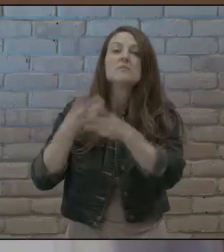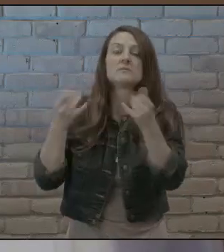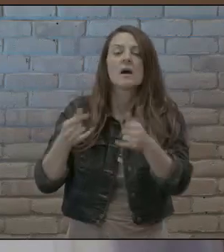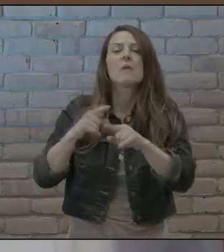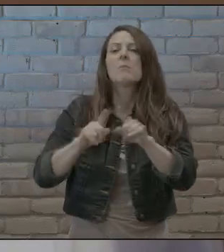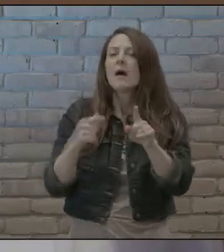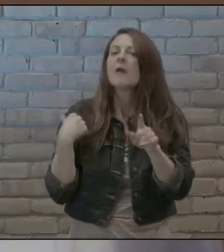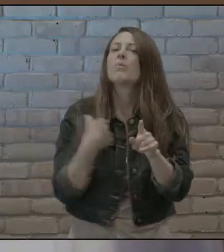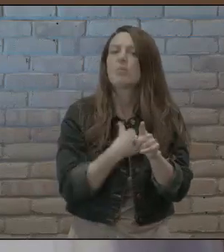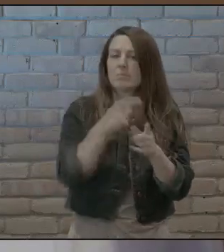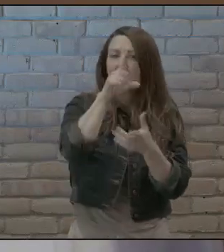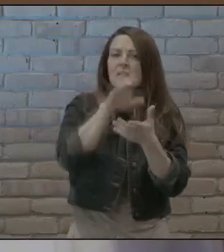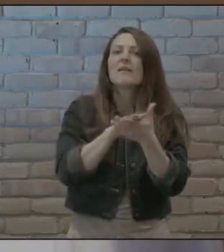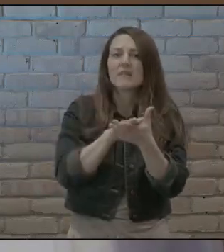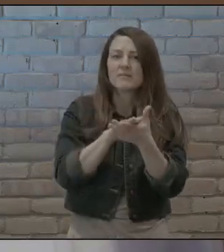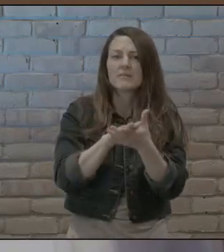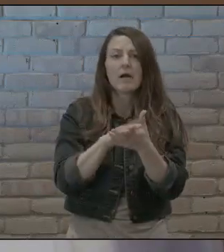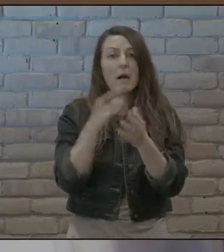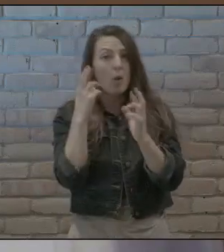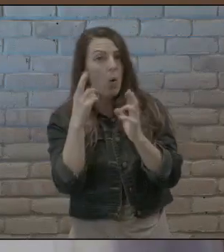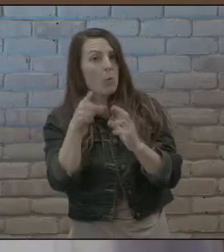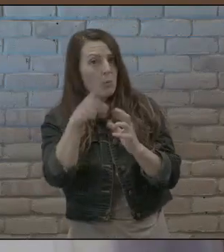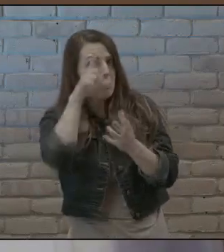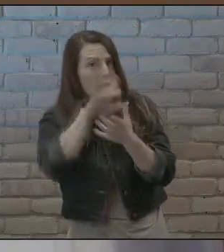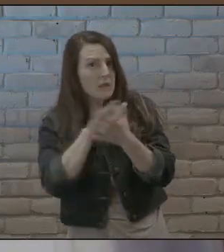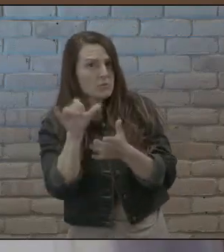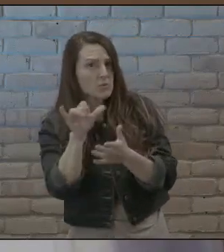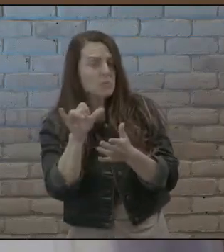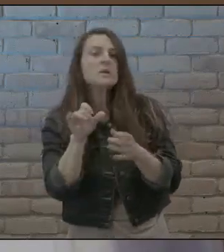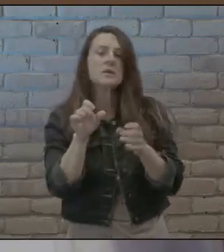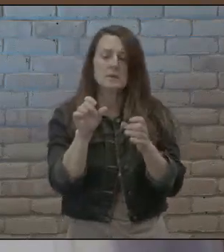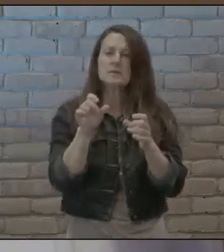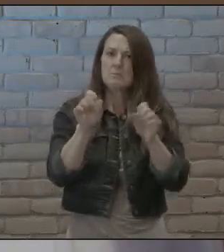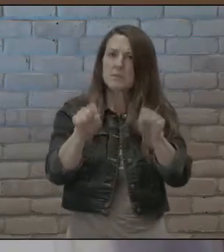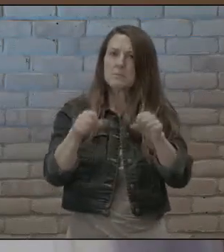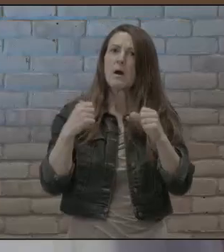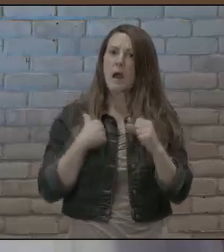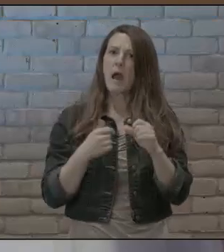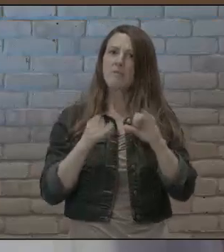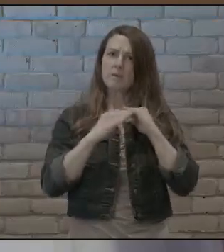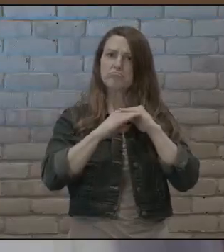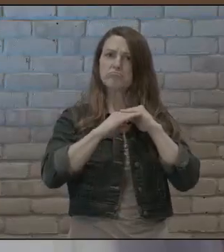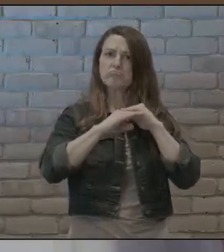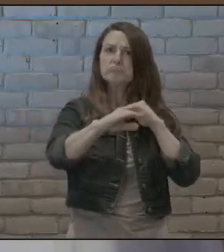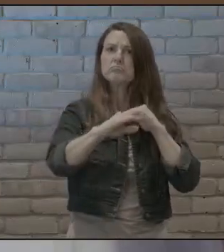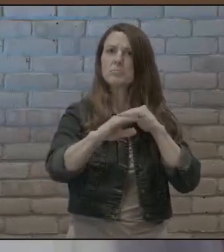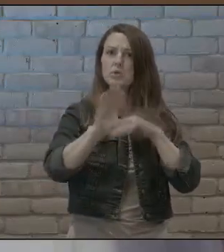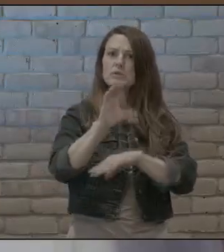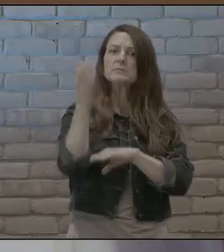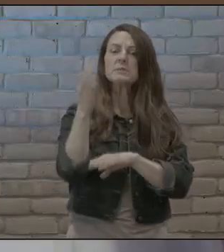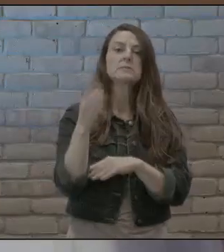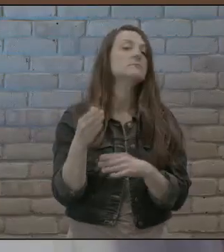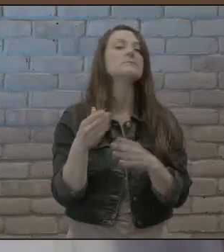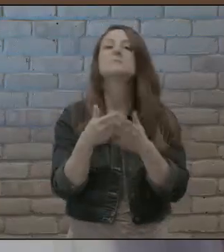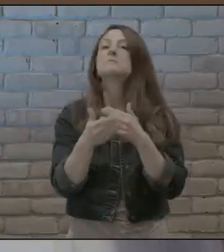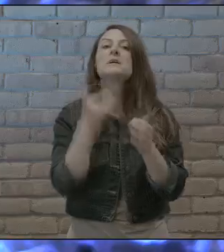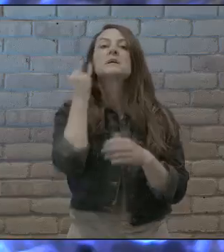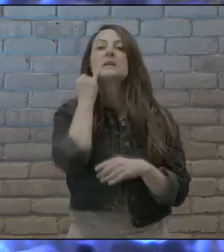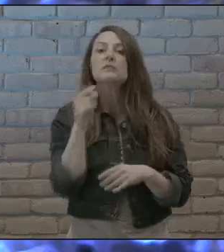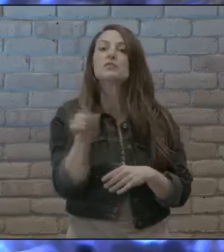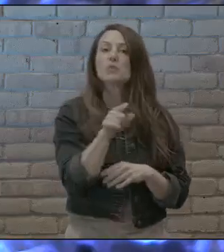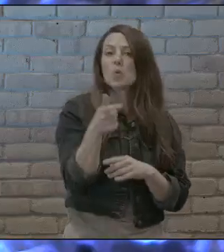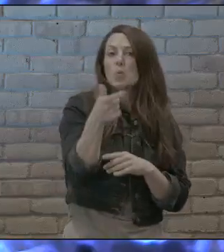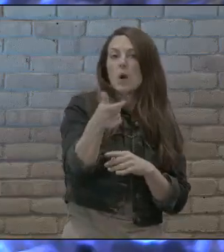it's possible to have a stable Christmas this year. Whether you watch on demand or you watch with some other people right here